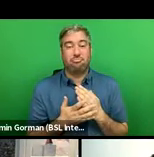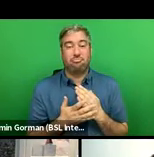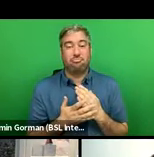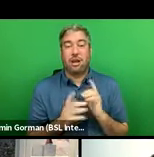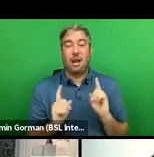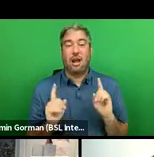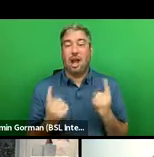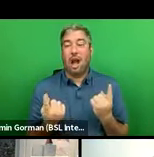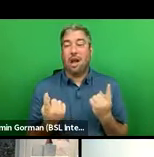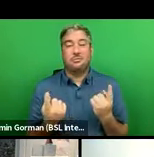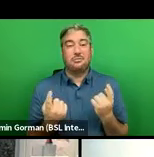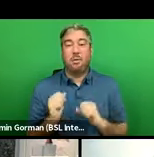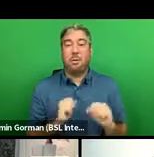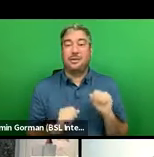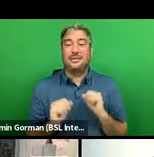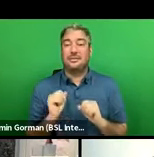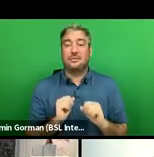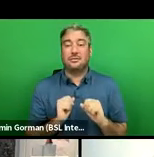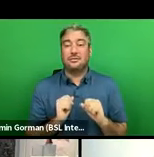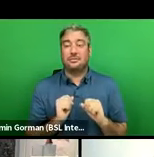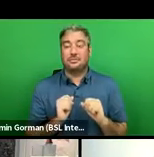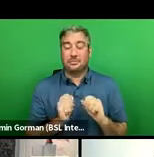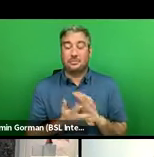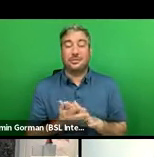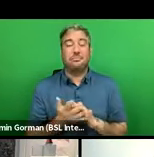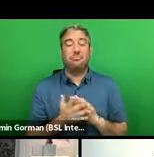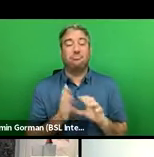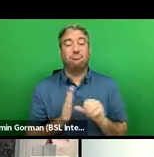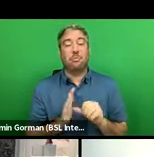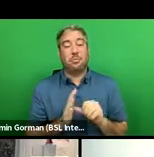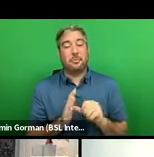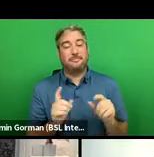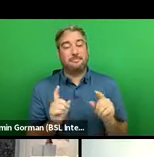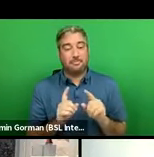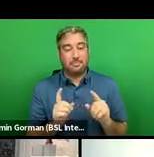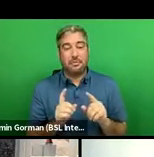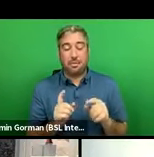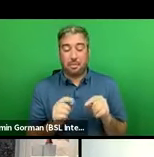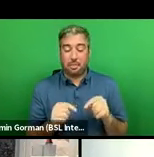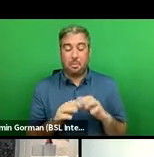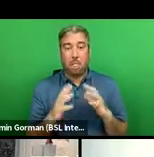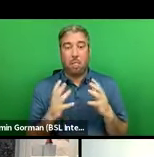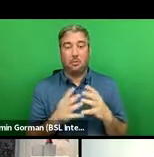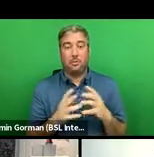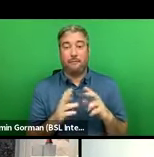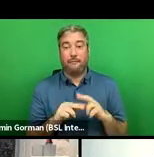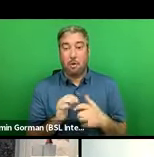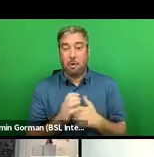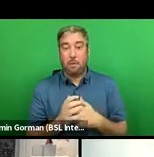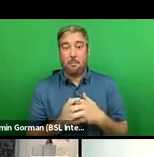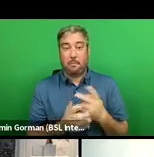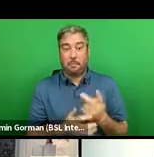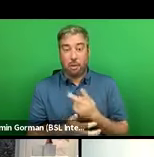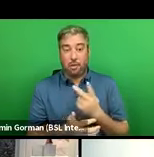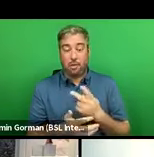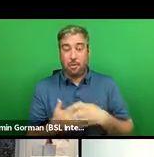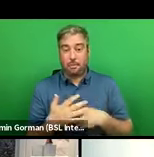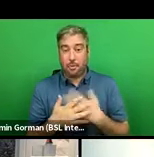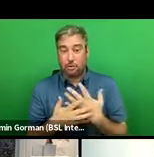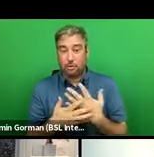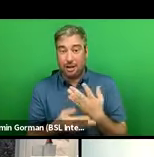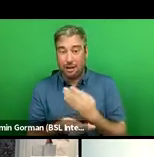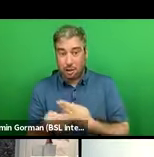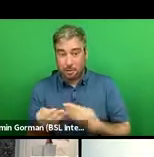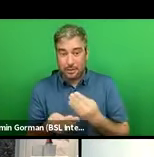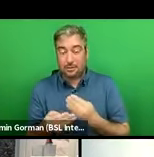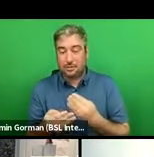emerging economies, where obviously disparities are very evident, and for the